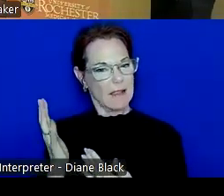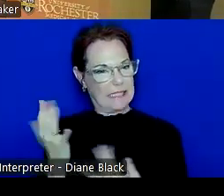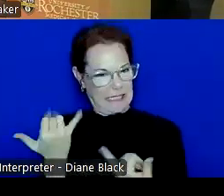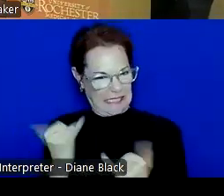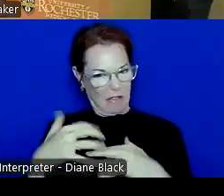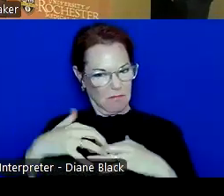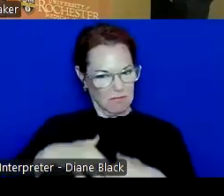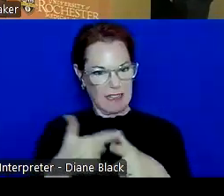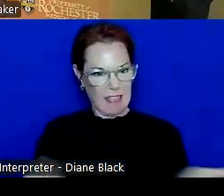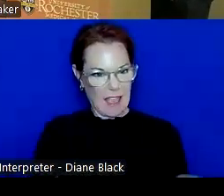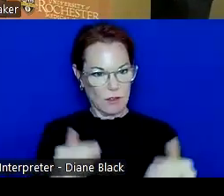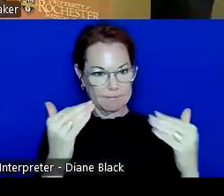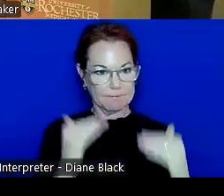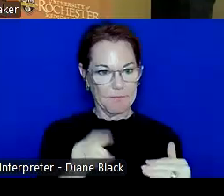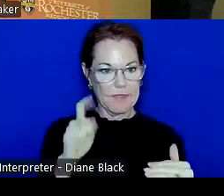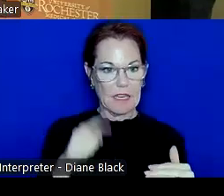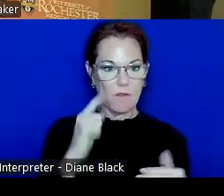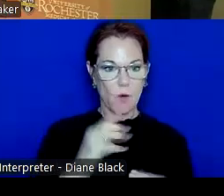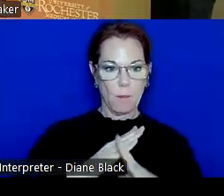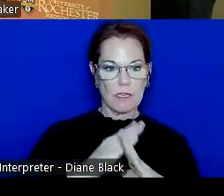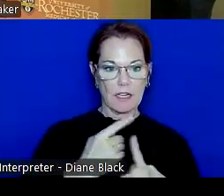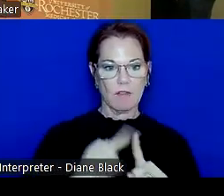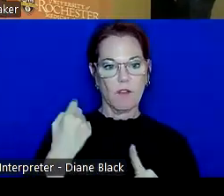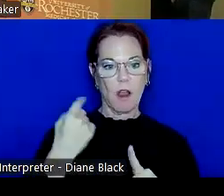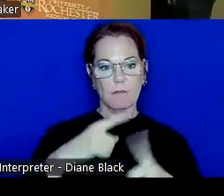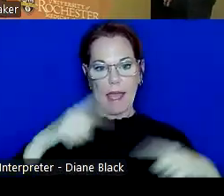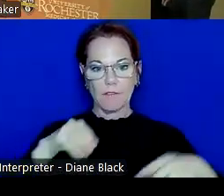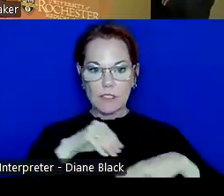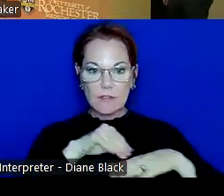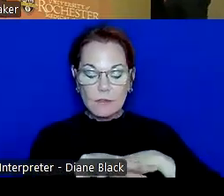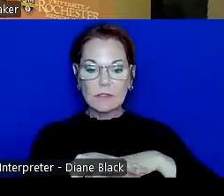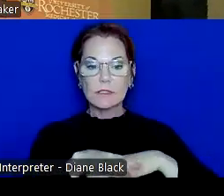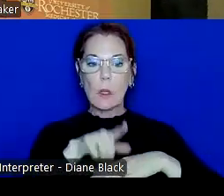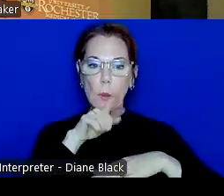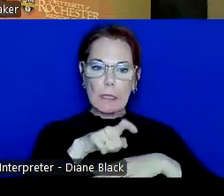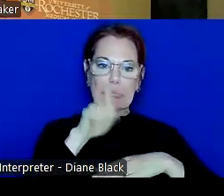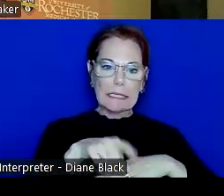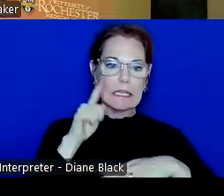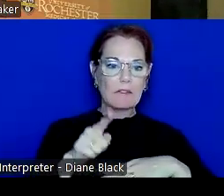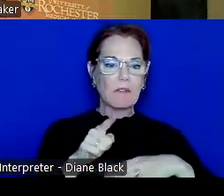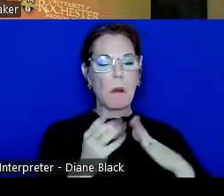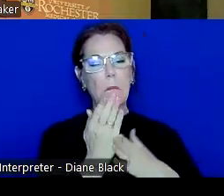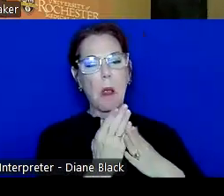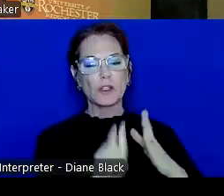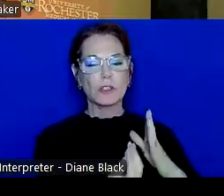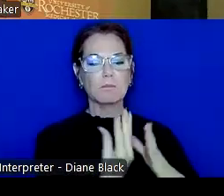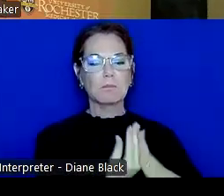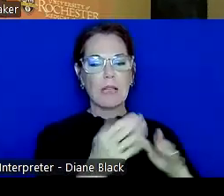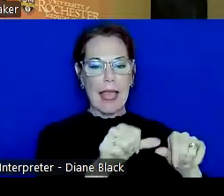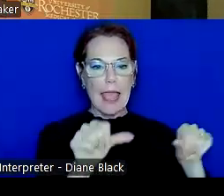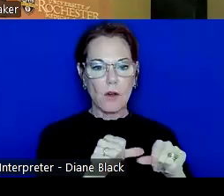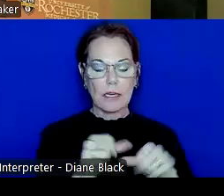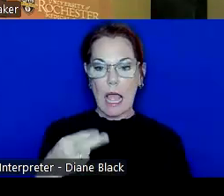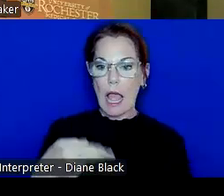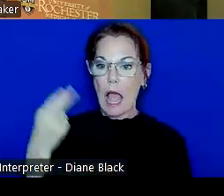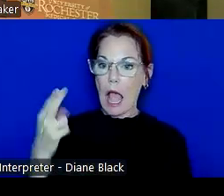The need for protection from adverse influences is greater in undeveloped or partially developed areas. High ratings should be